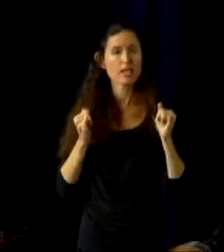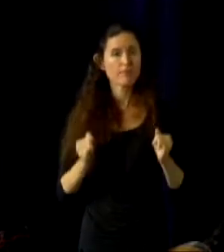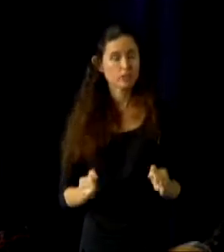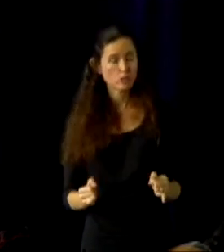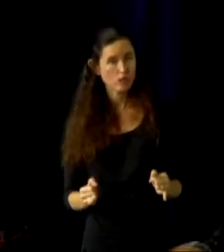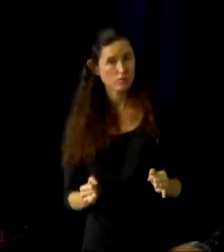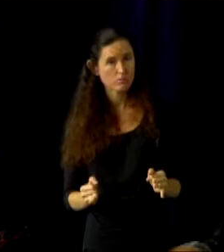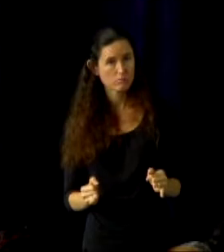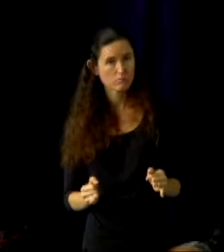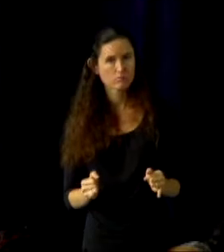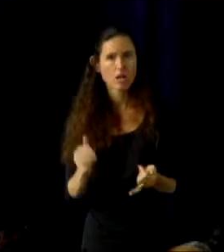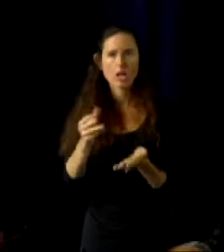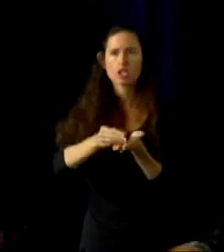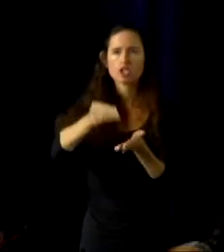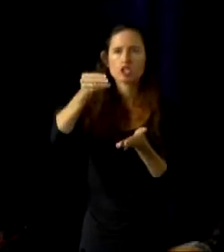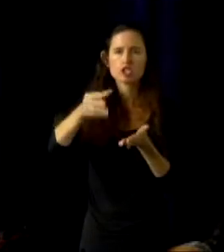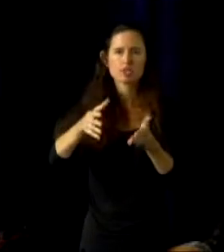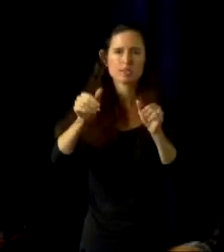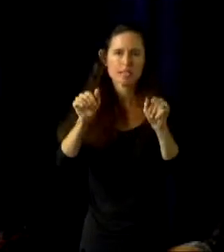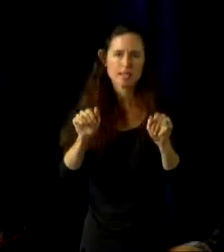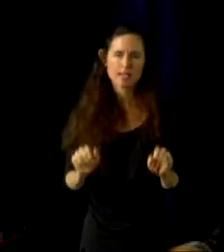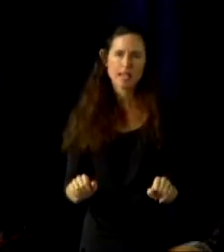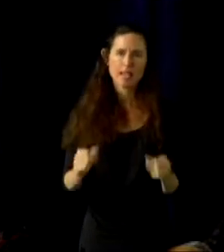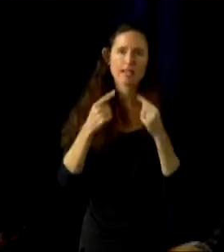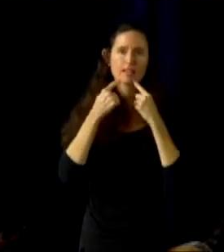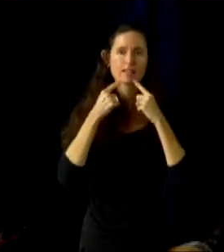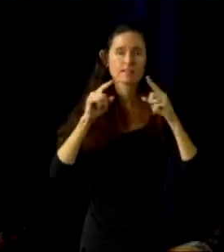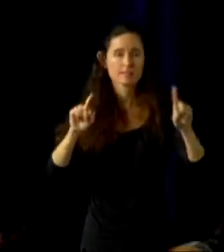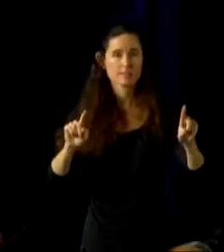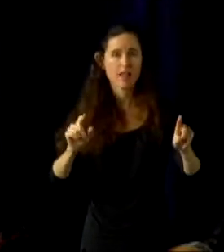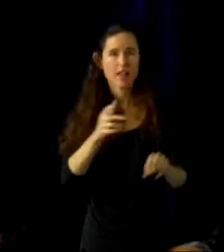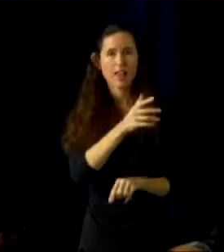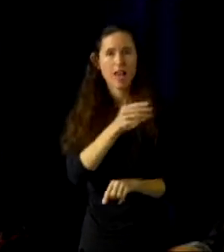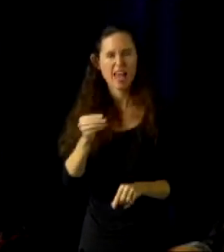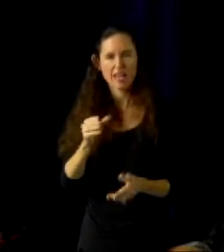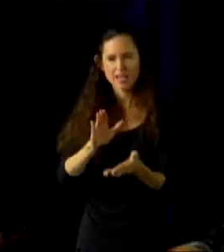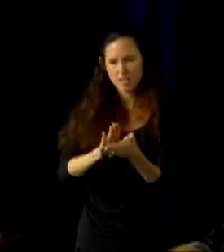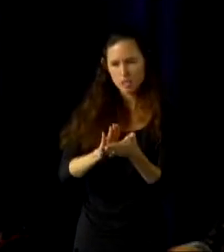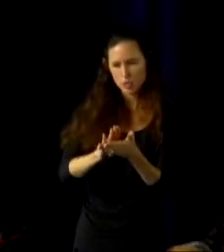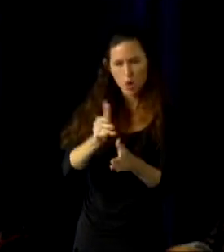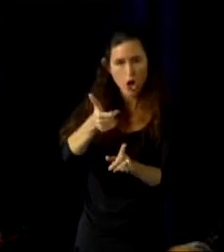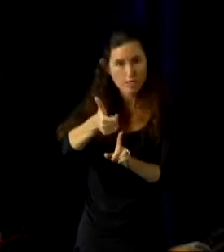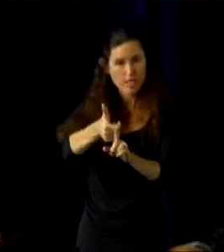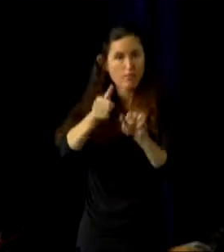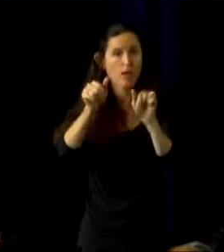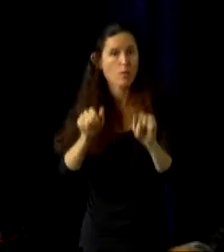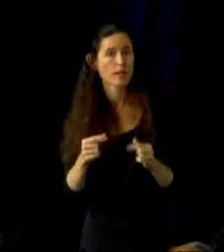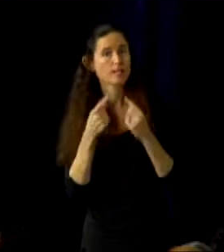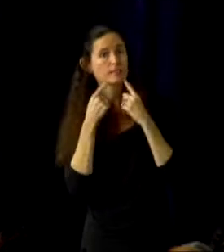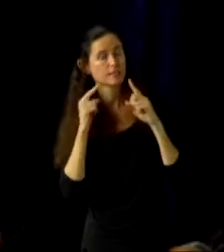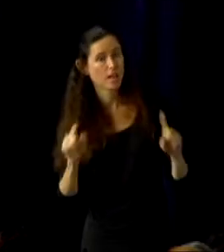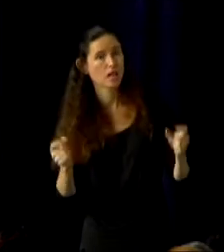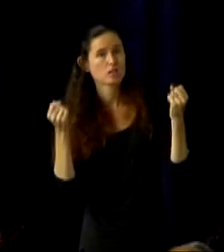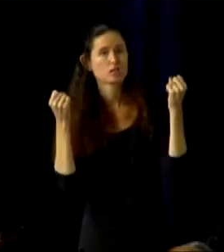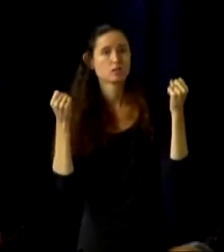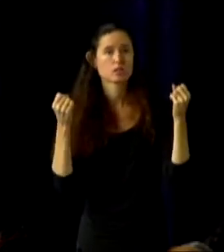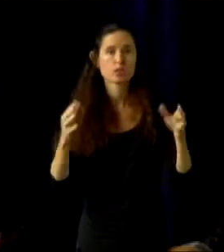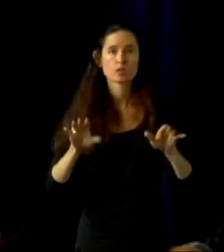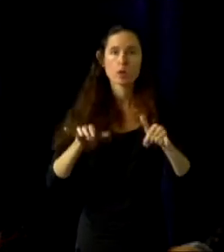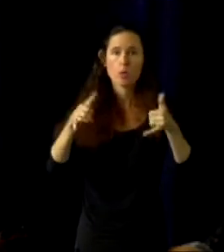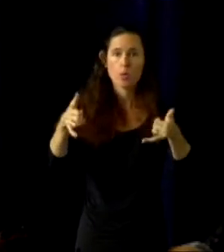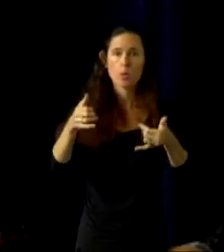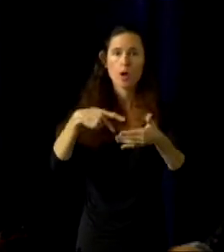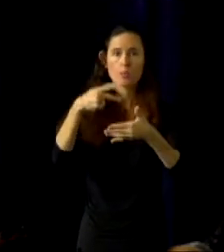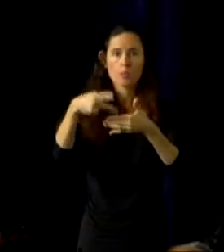achievement, where your students can excel, and where we as an organization and institution can excel. There are numerous award programs that